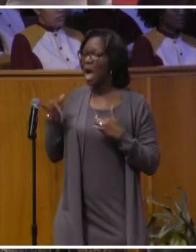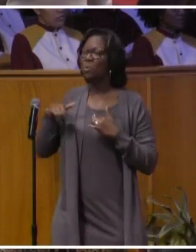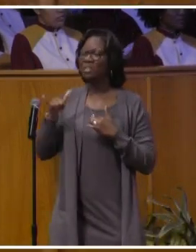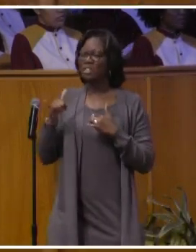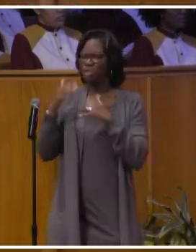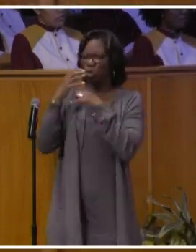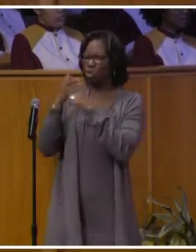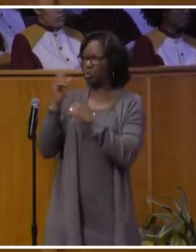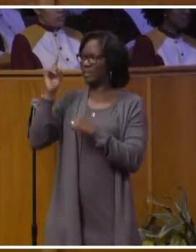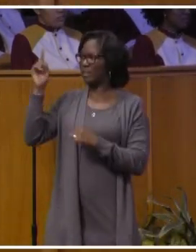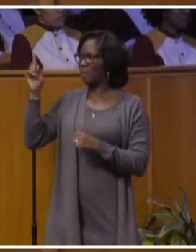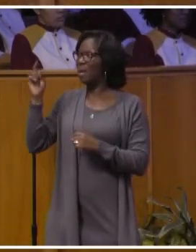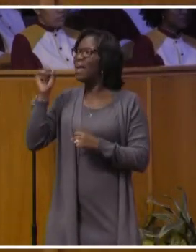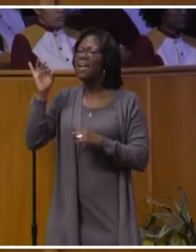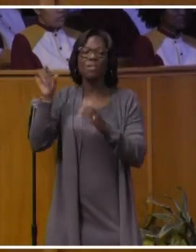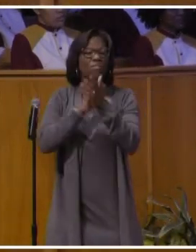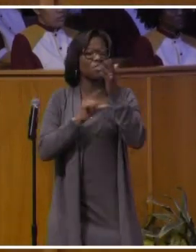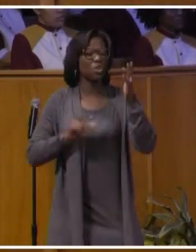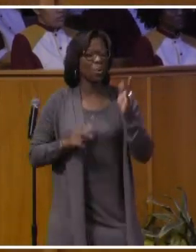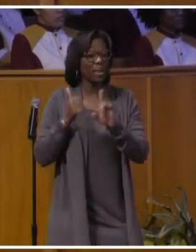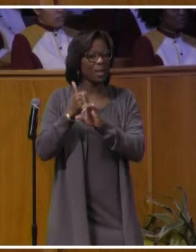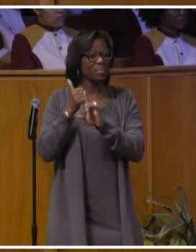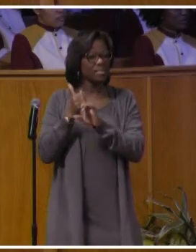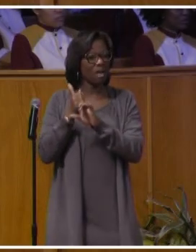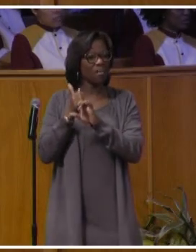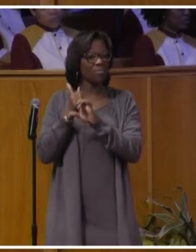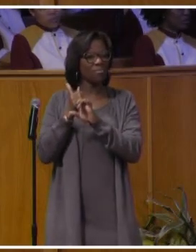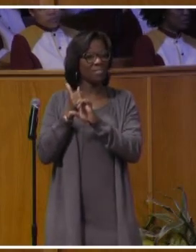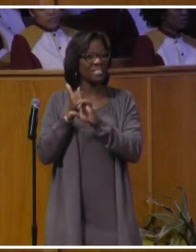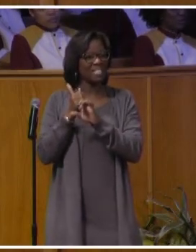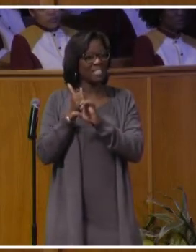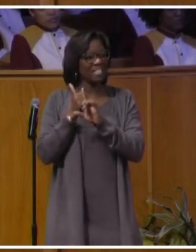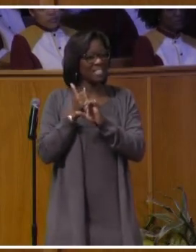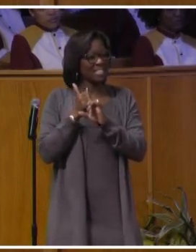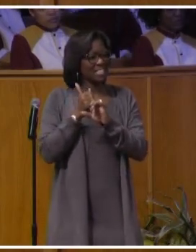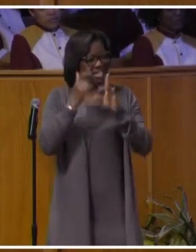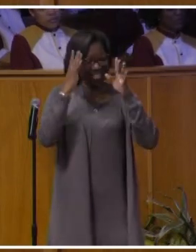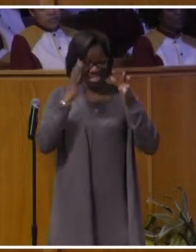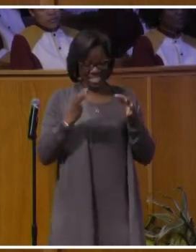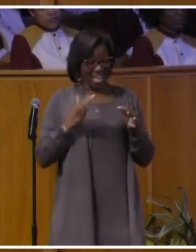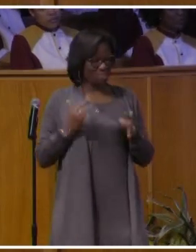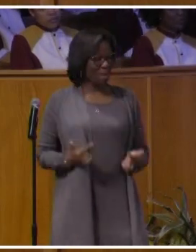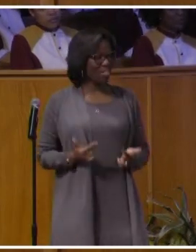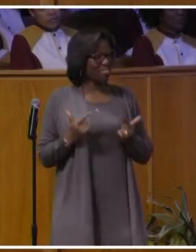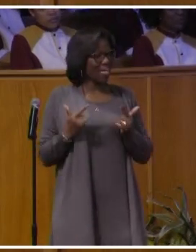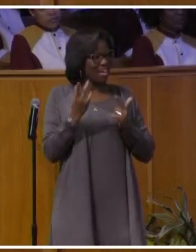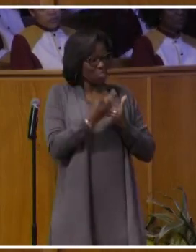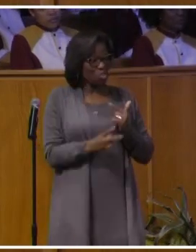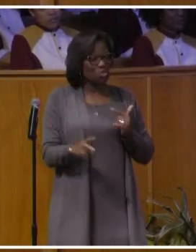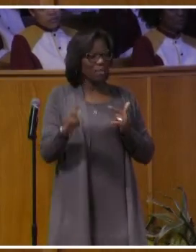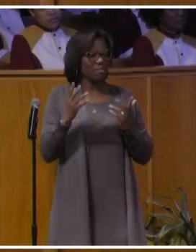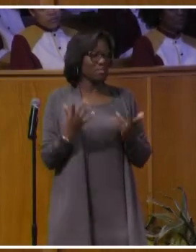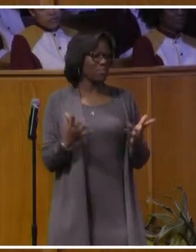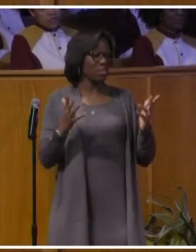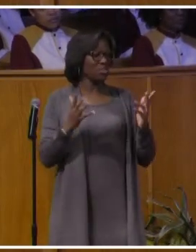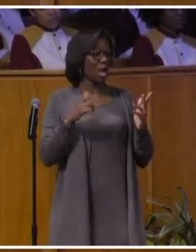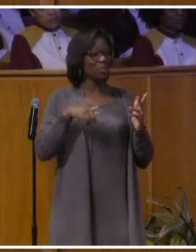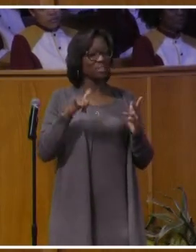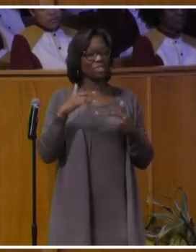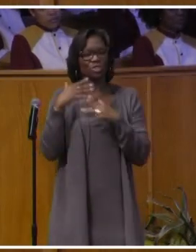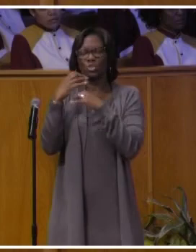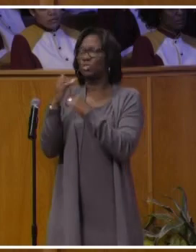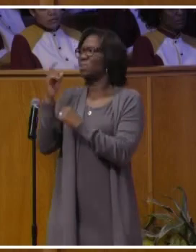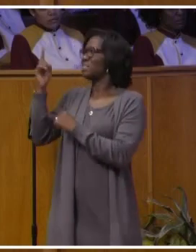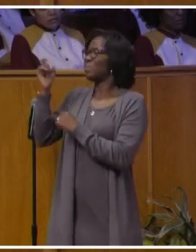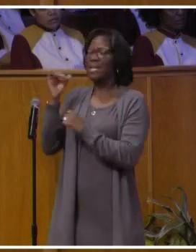him. If the Lord calls me home to glory, I'll still trust him.